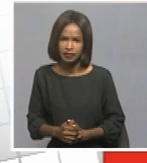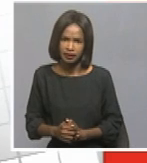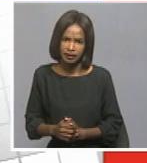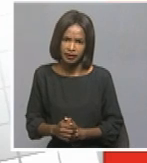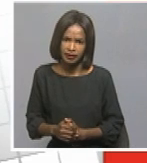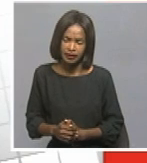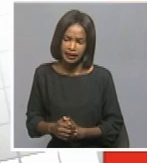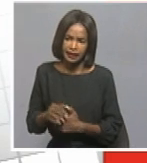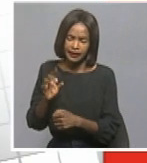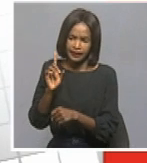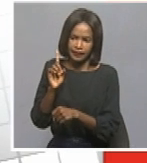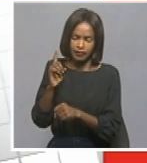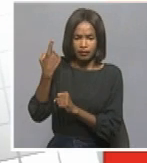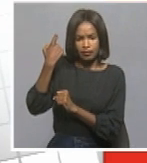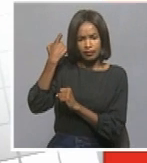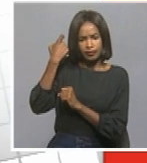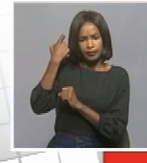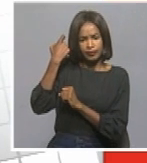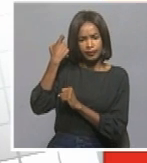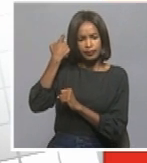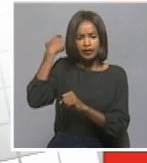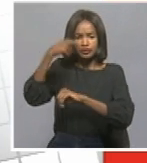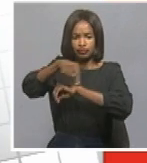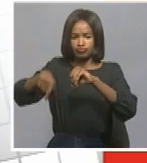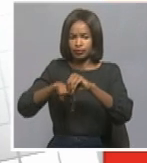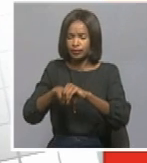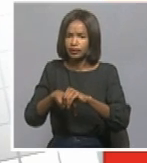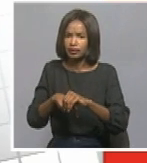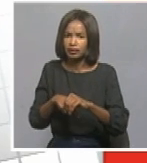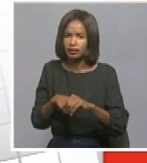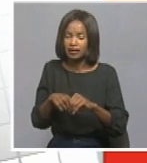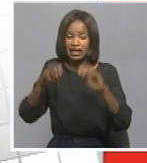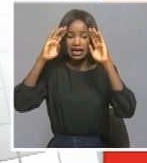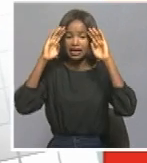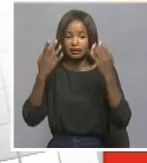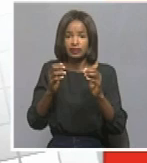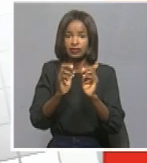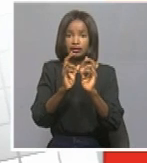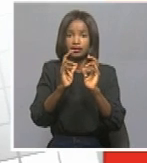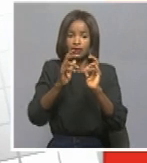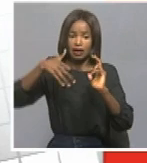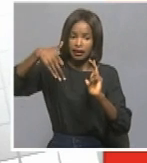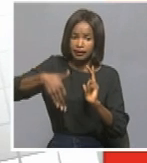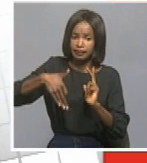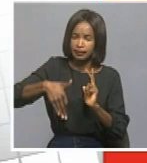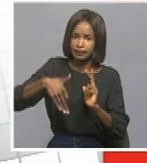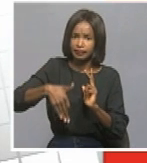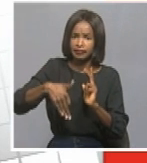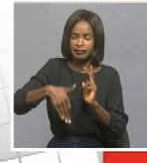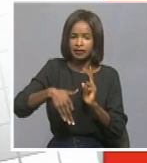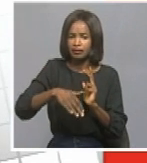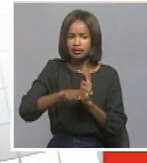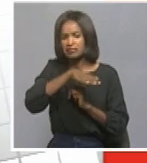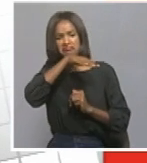we at the Ministry of Home Affairs, we are not aware of any Namibians that have been denied entry